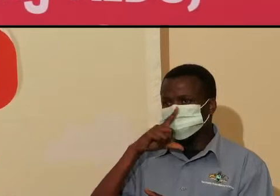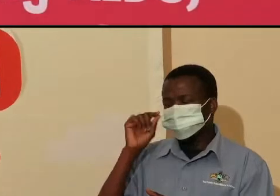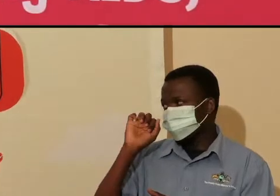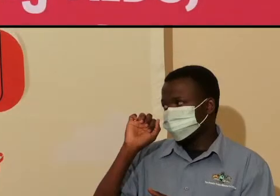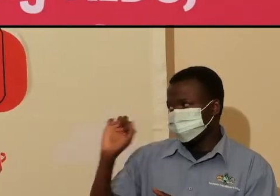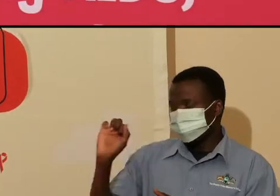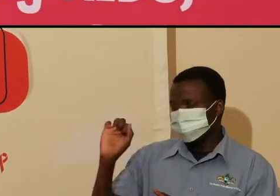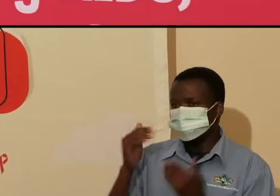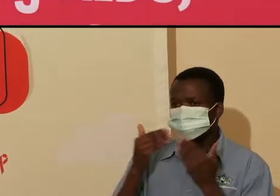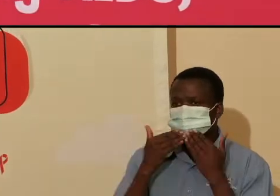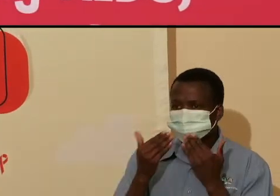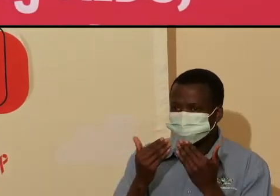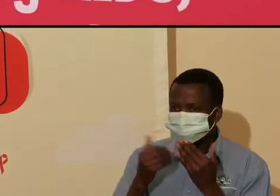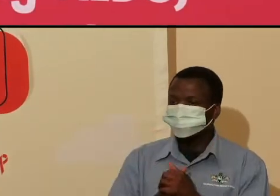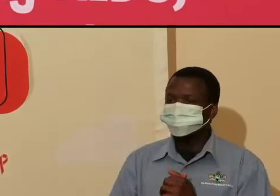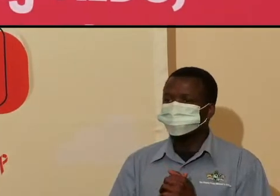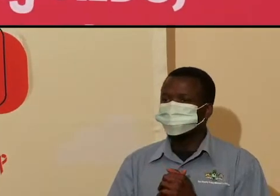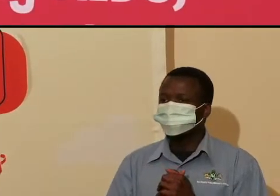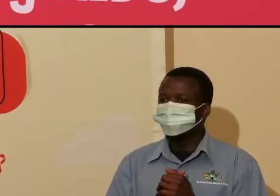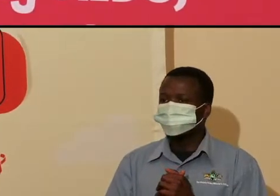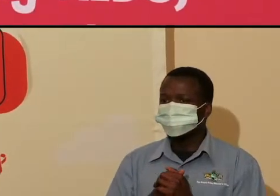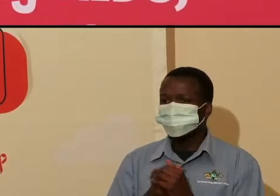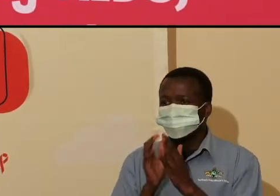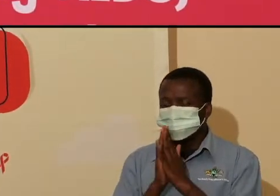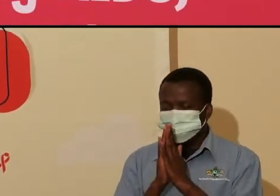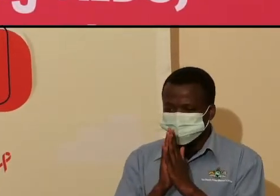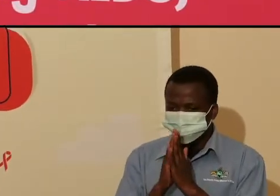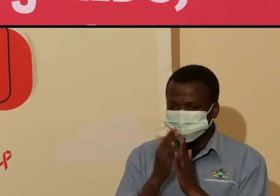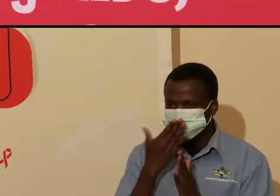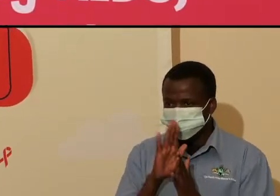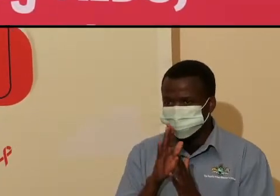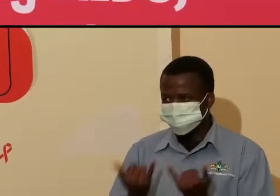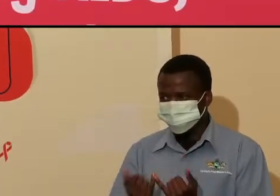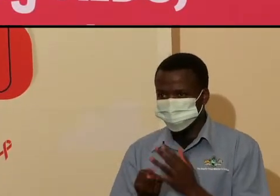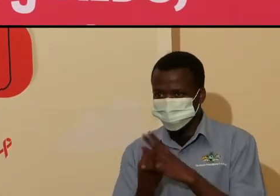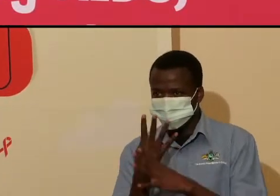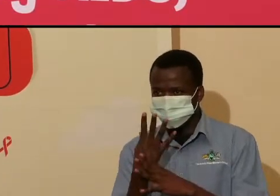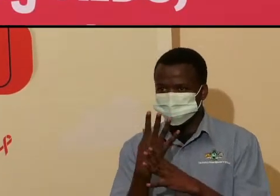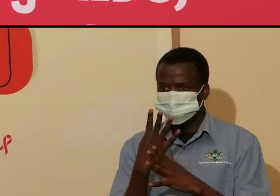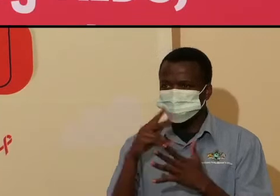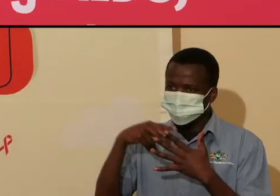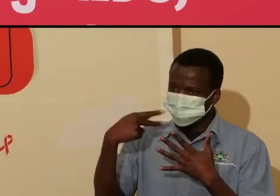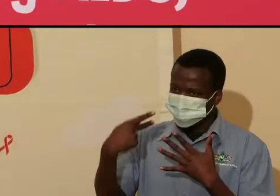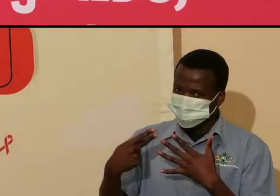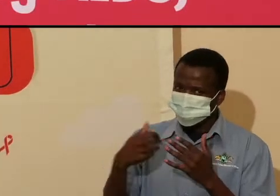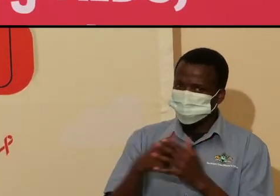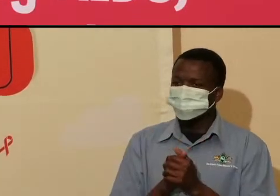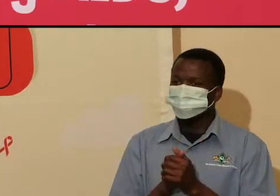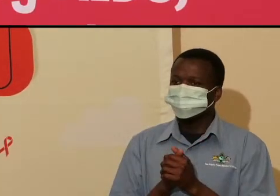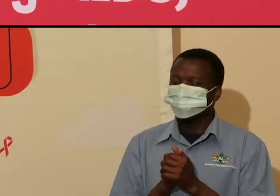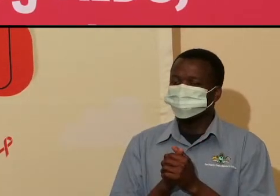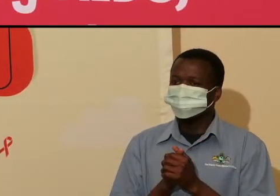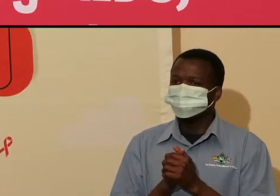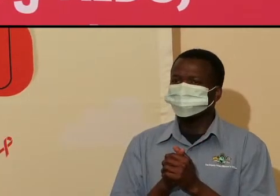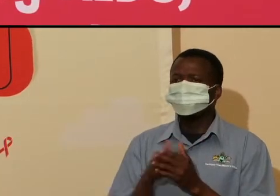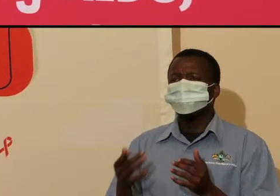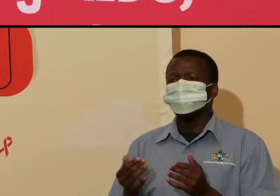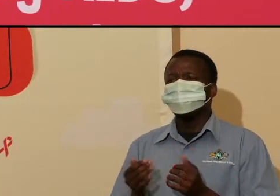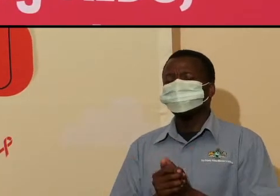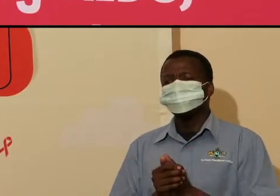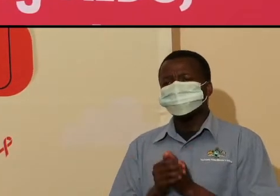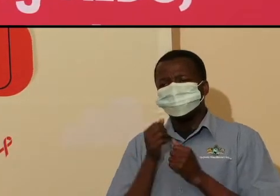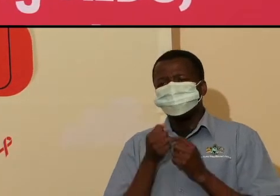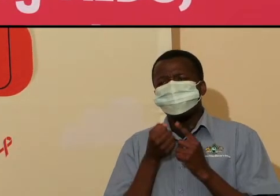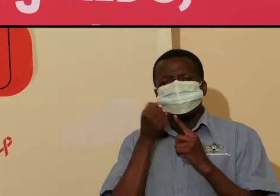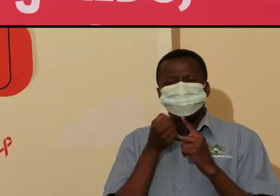for the prayer, and we can now start our program. Singoba i-AIDS letinye